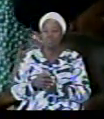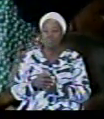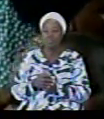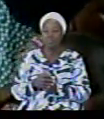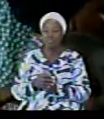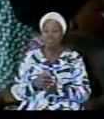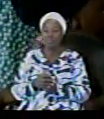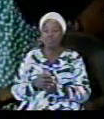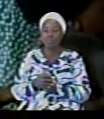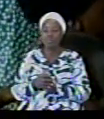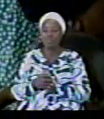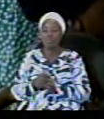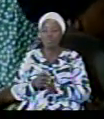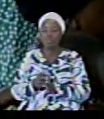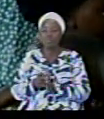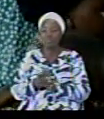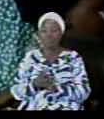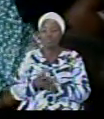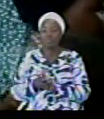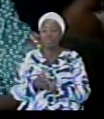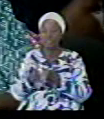Let's fill the forms very quickly.